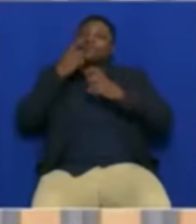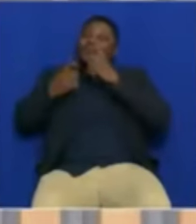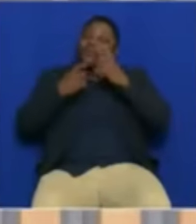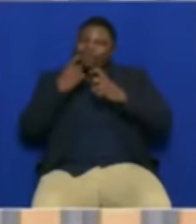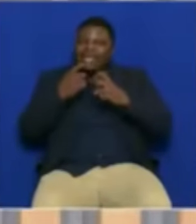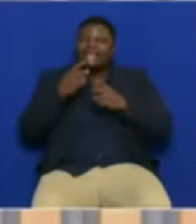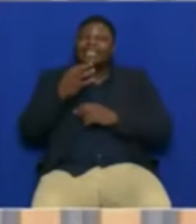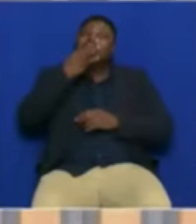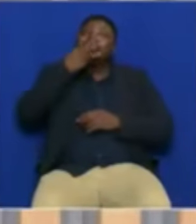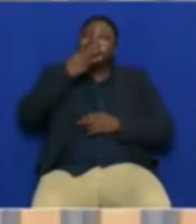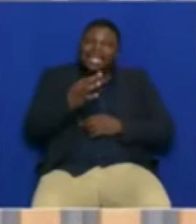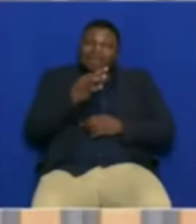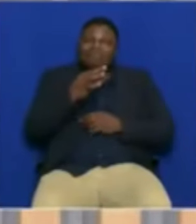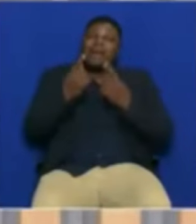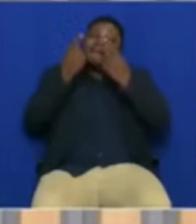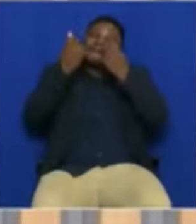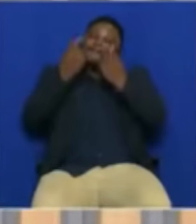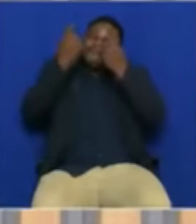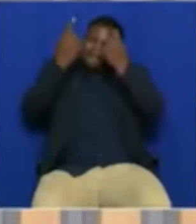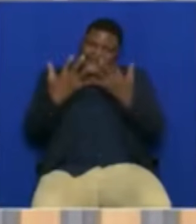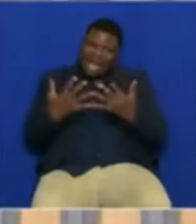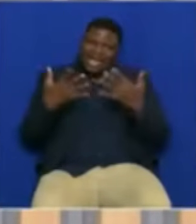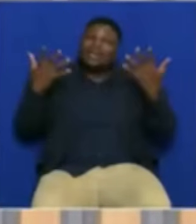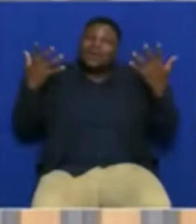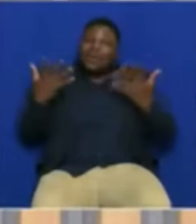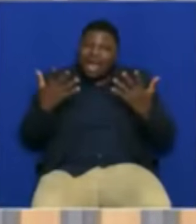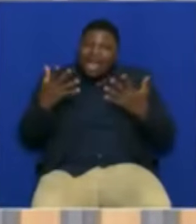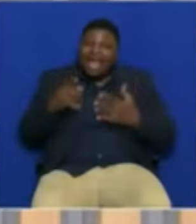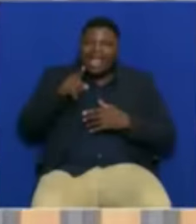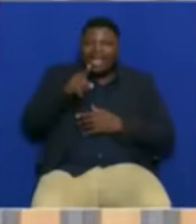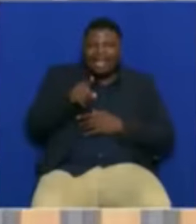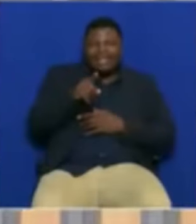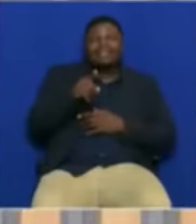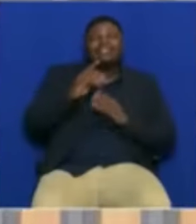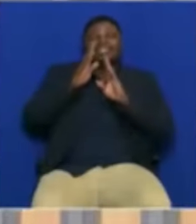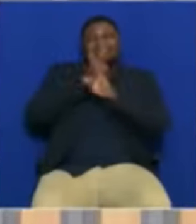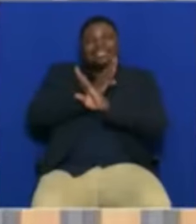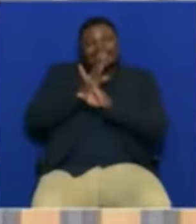intelligence were used to hide the fact that a laptop is stolen.